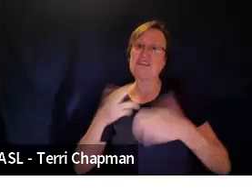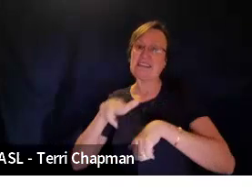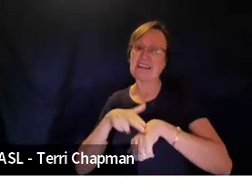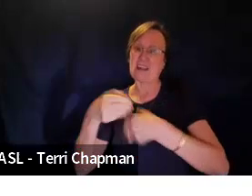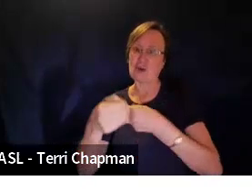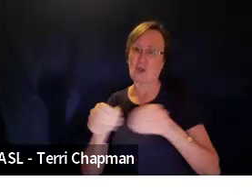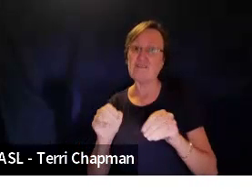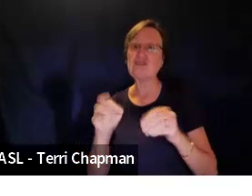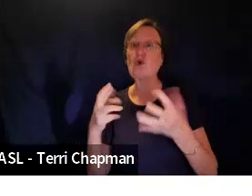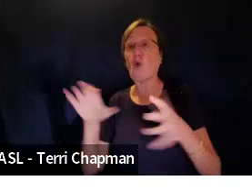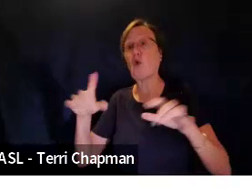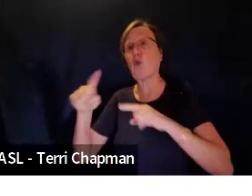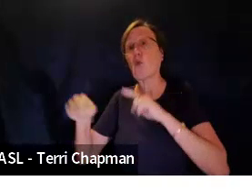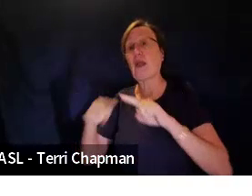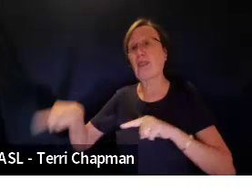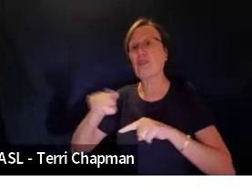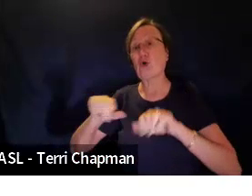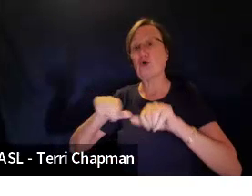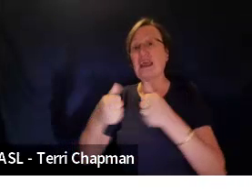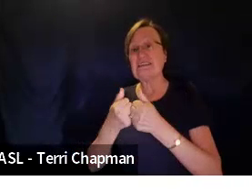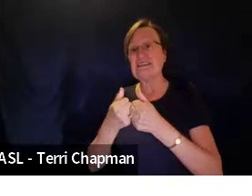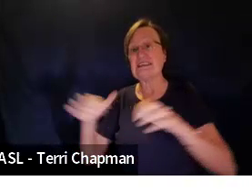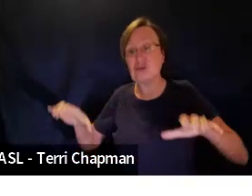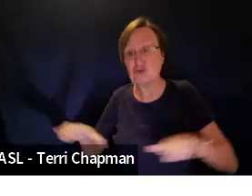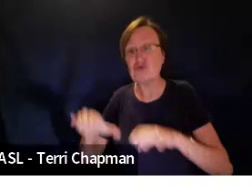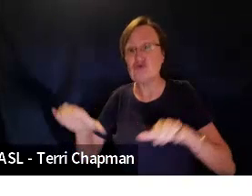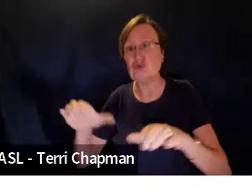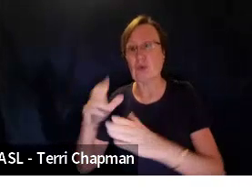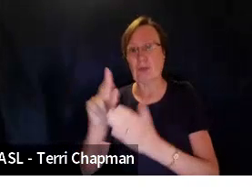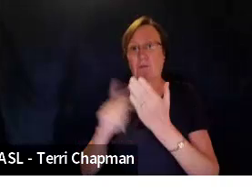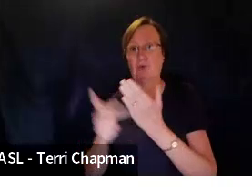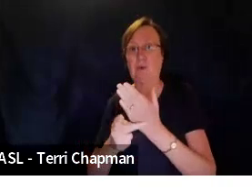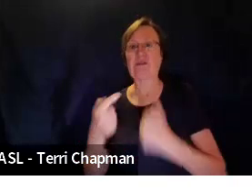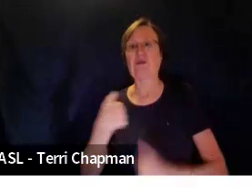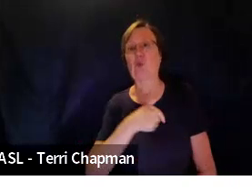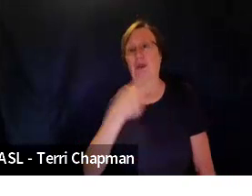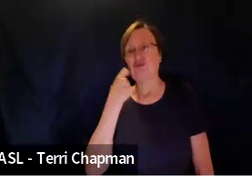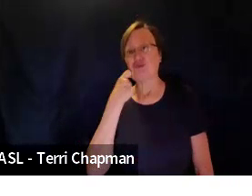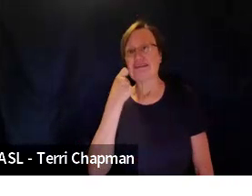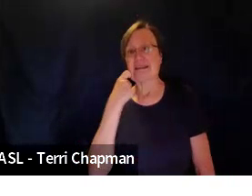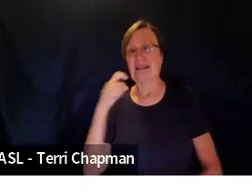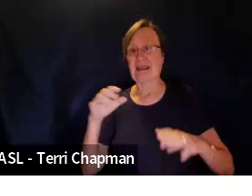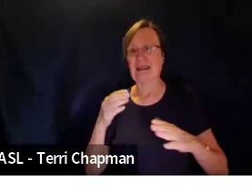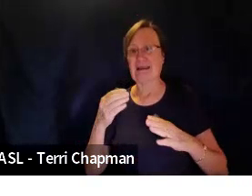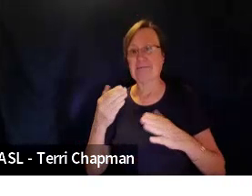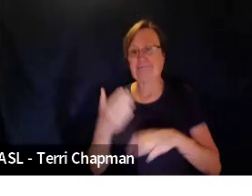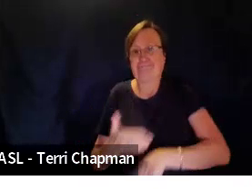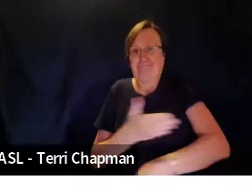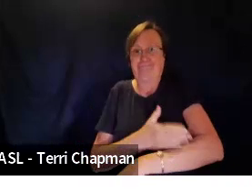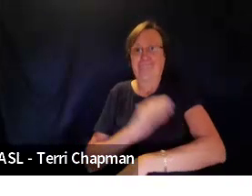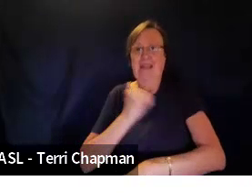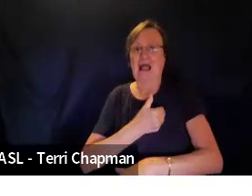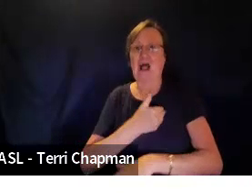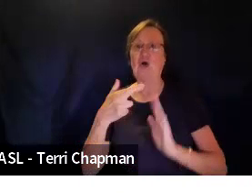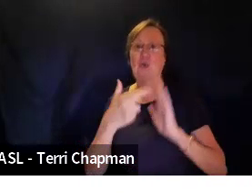by those agencies. So recently we updated our rules when it's for programs that are